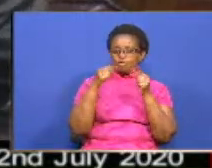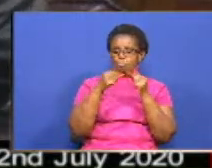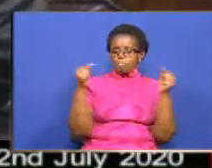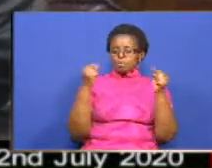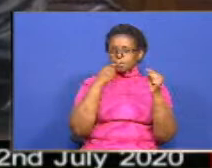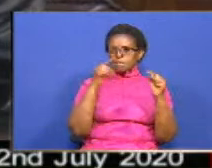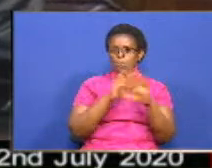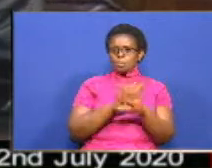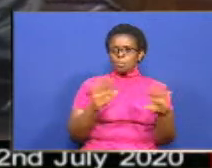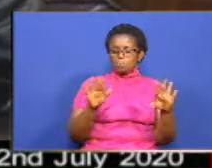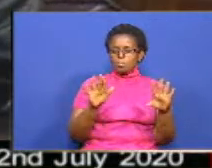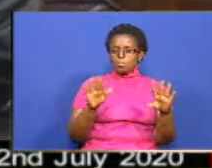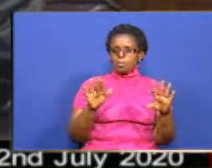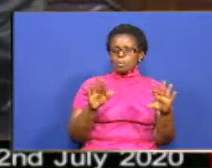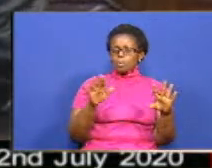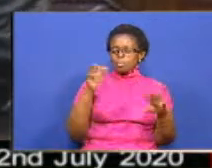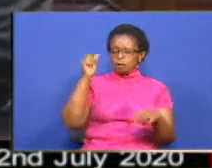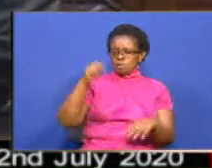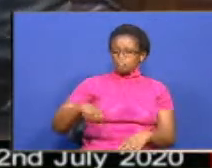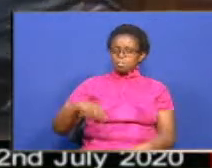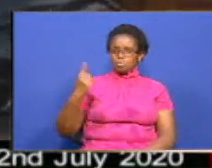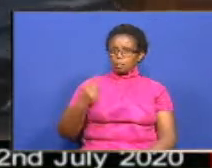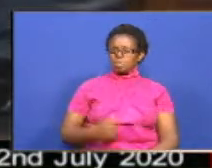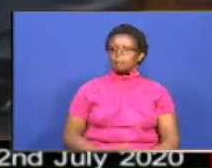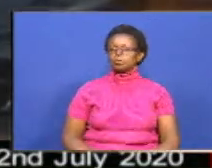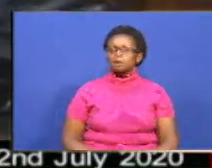opinion say nay? The ayes have it.